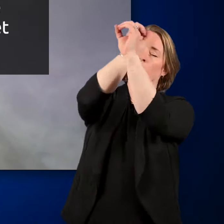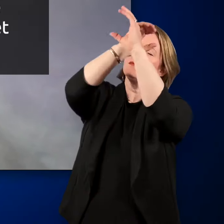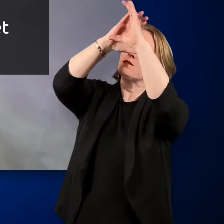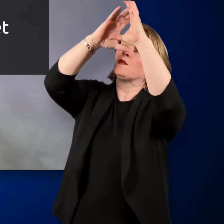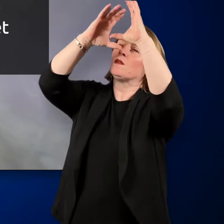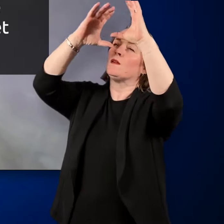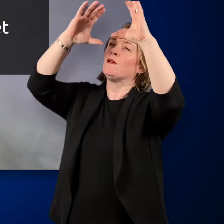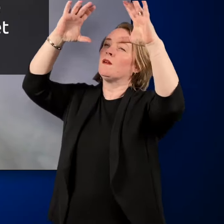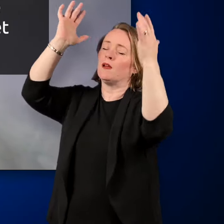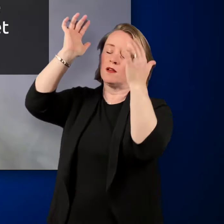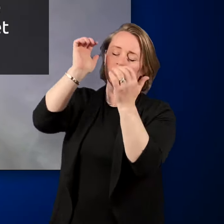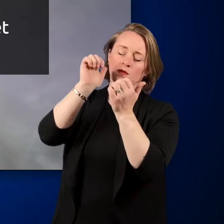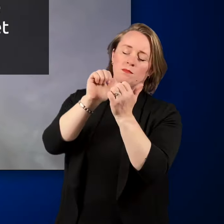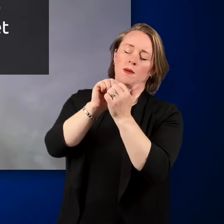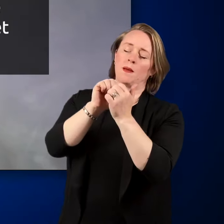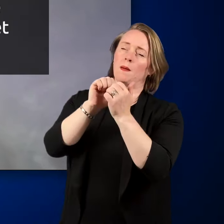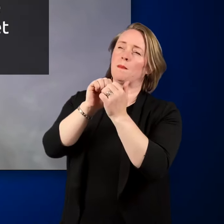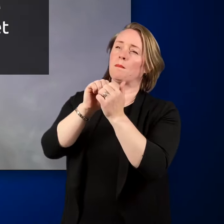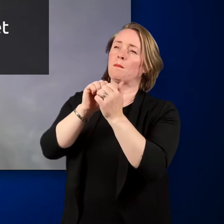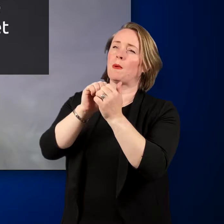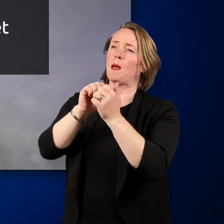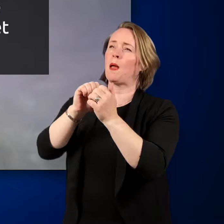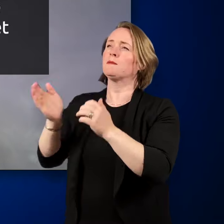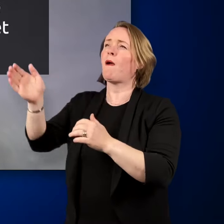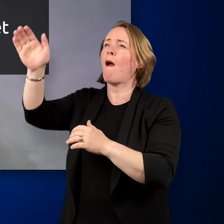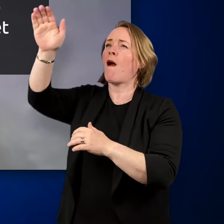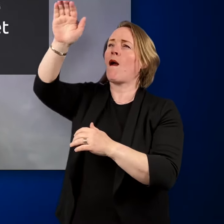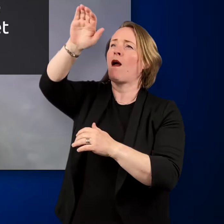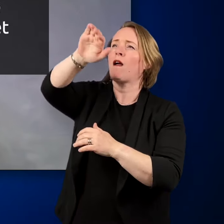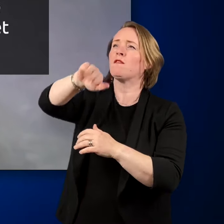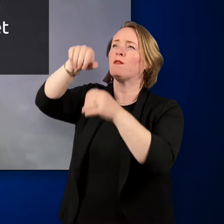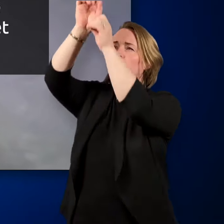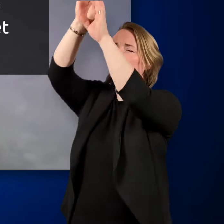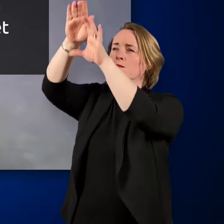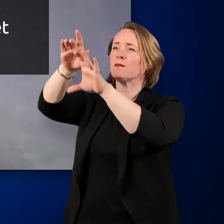cast my mind to Calvary,